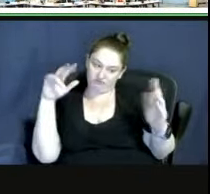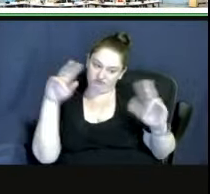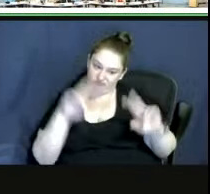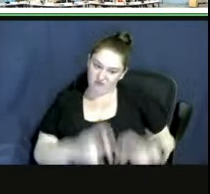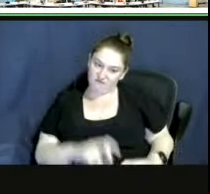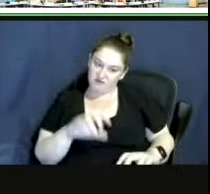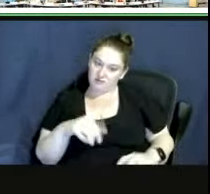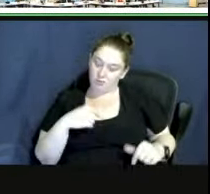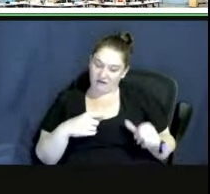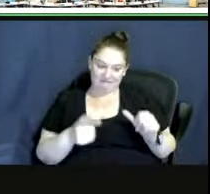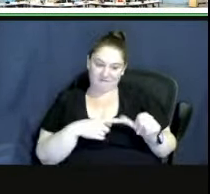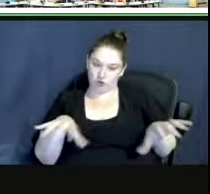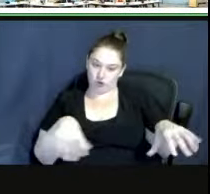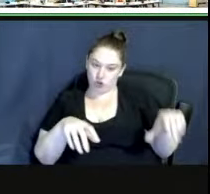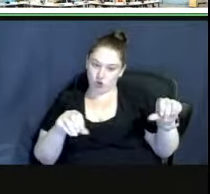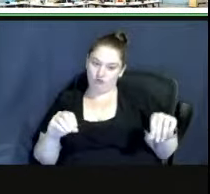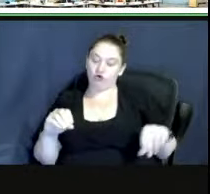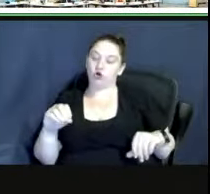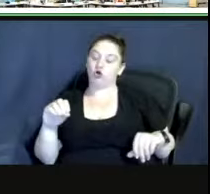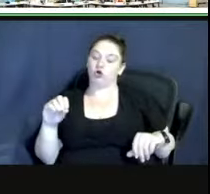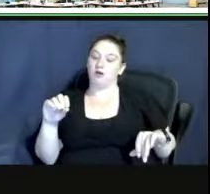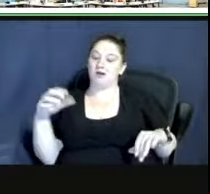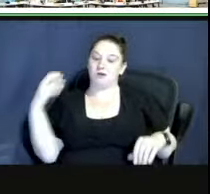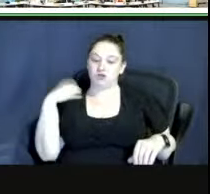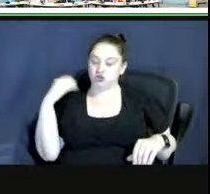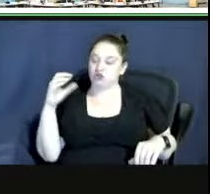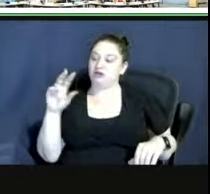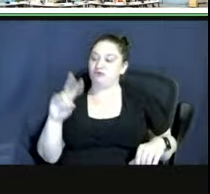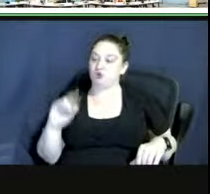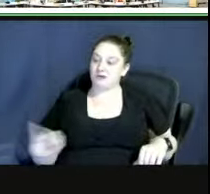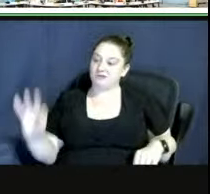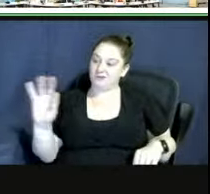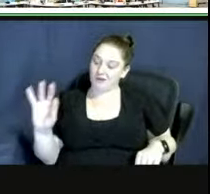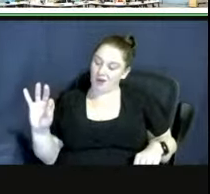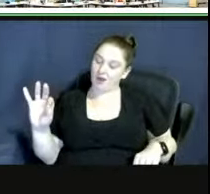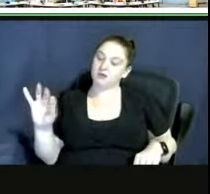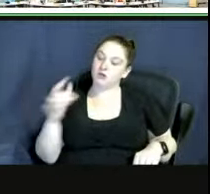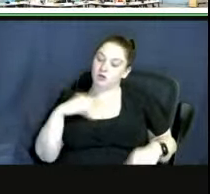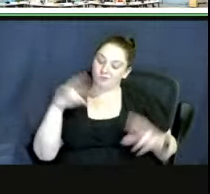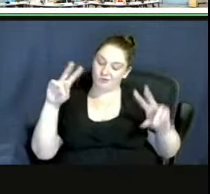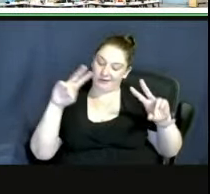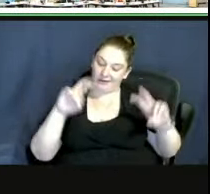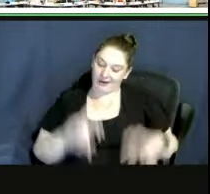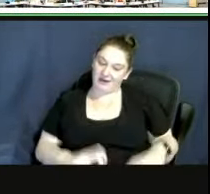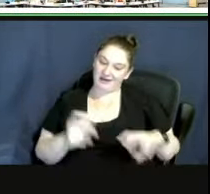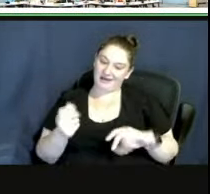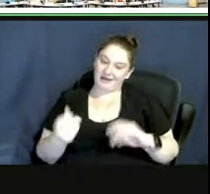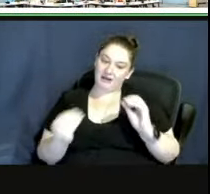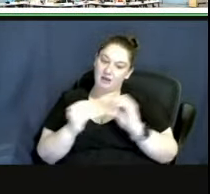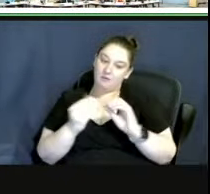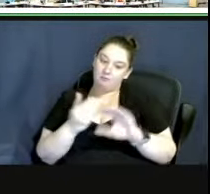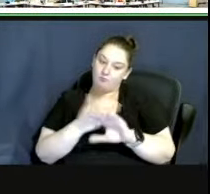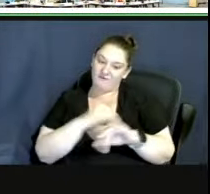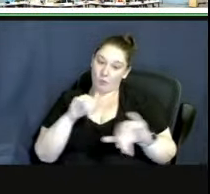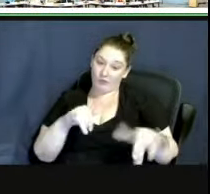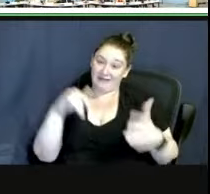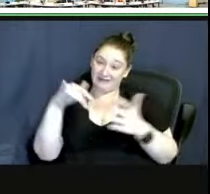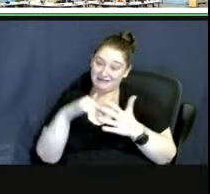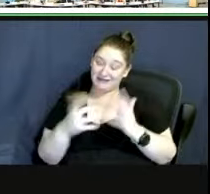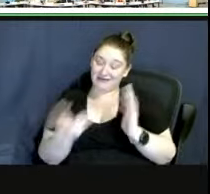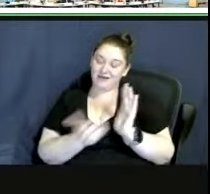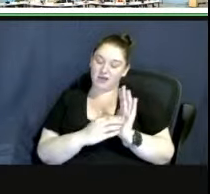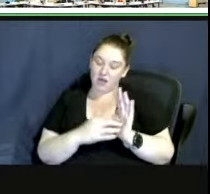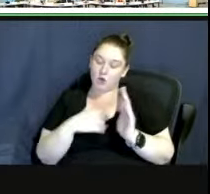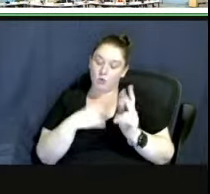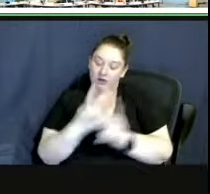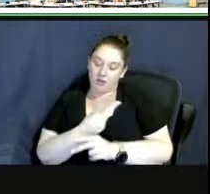I first took over as chief in 2009. And we actually analyzed it a little bit before that, but we did the study again. We calculate that if